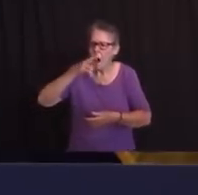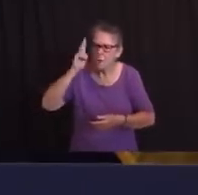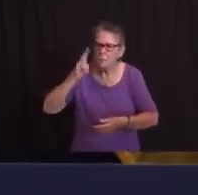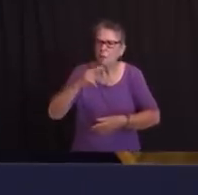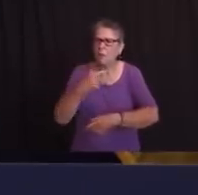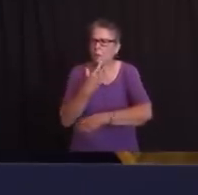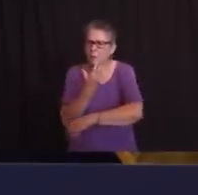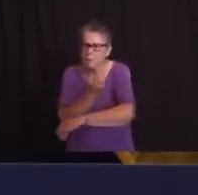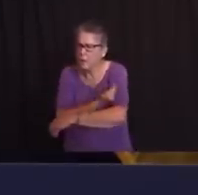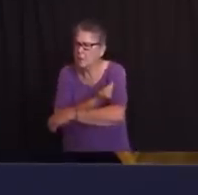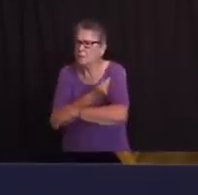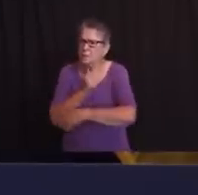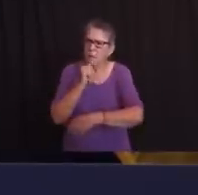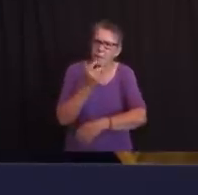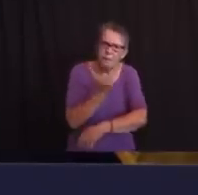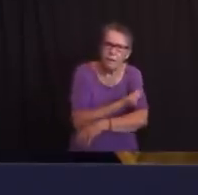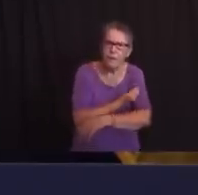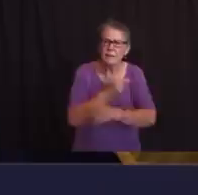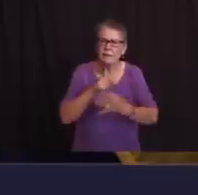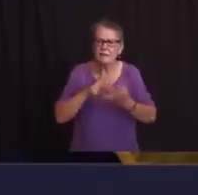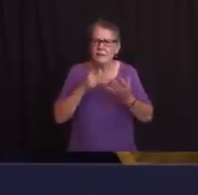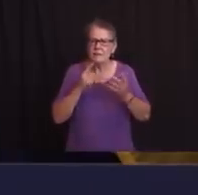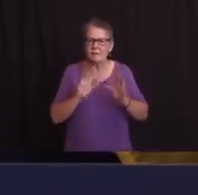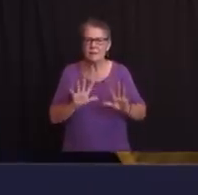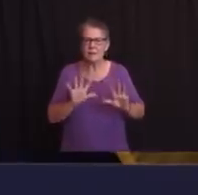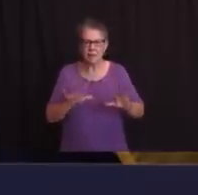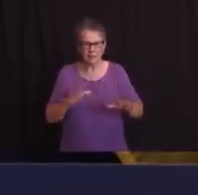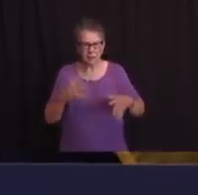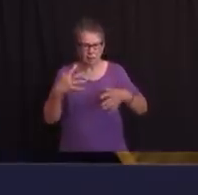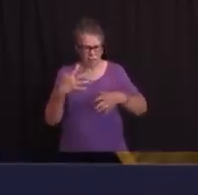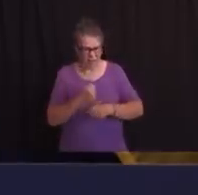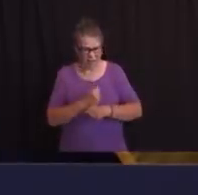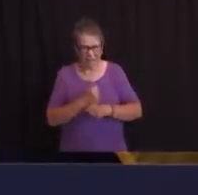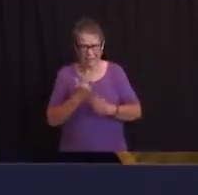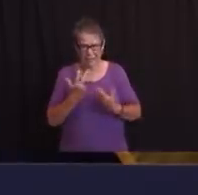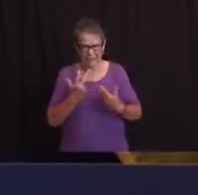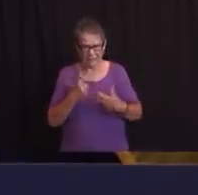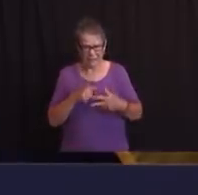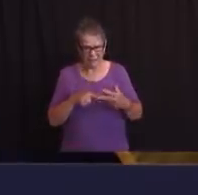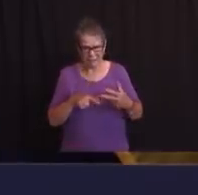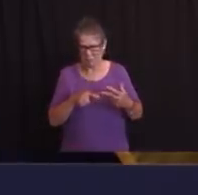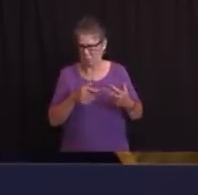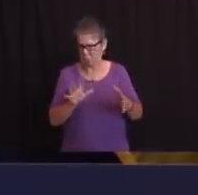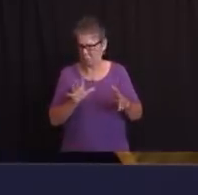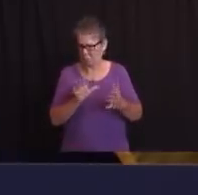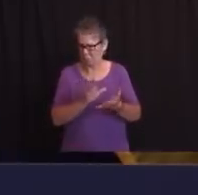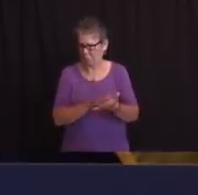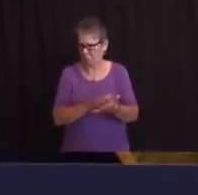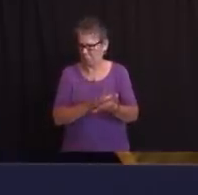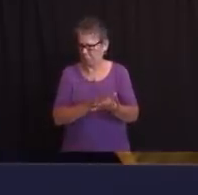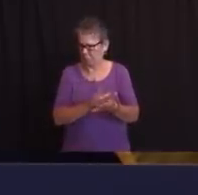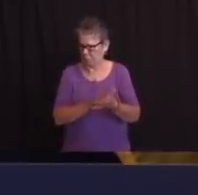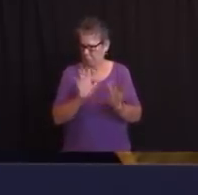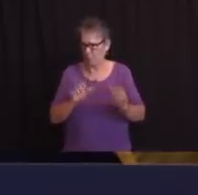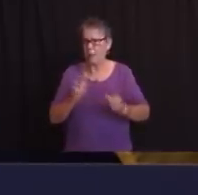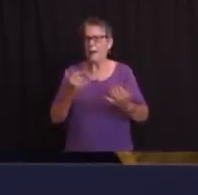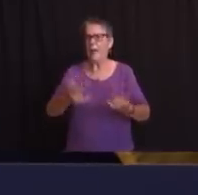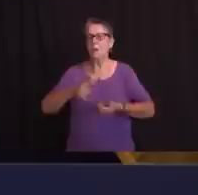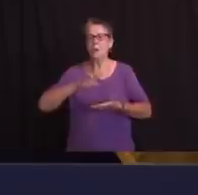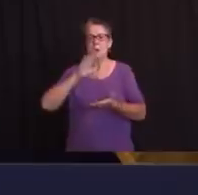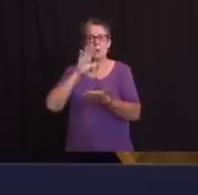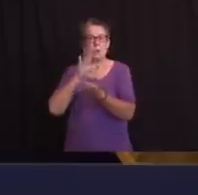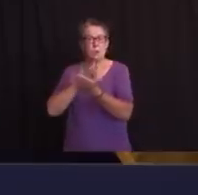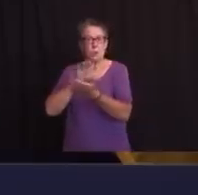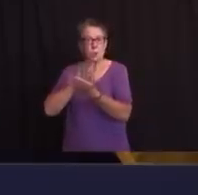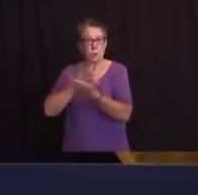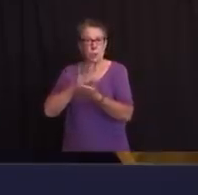Is that it? Yeah. Oh, my Lord. Listen, the school piece of this, respect what the CDC came out with last